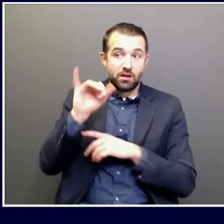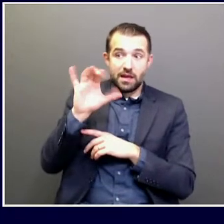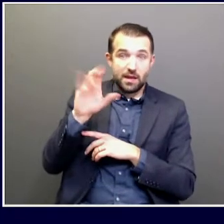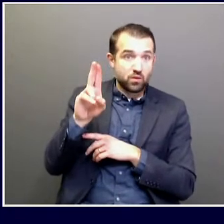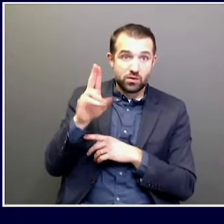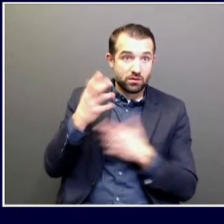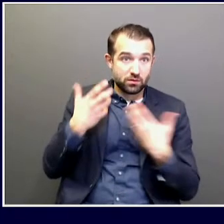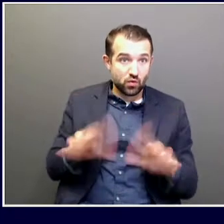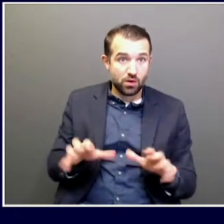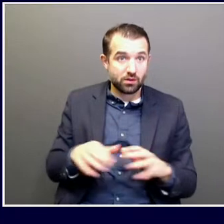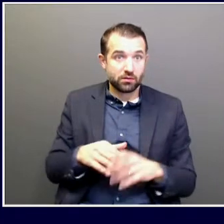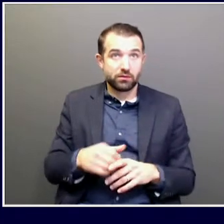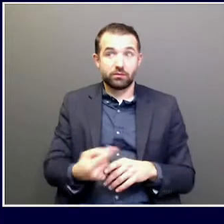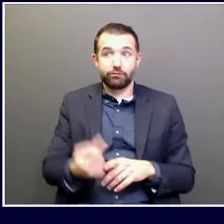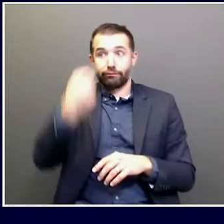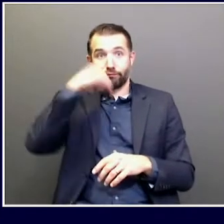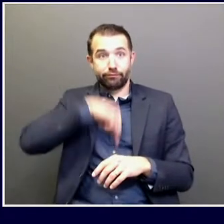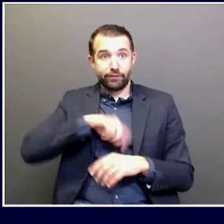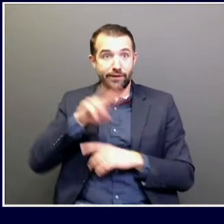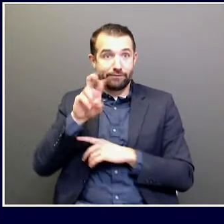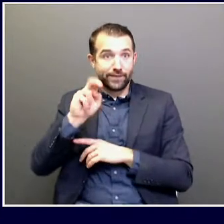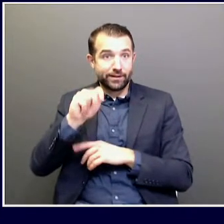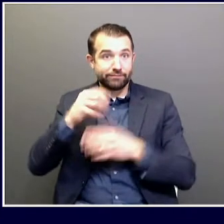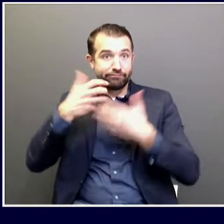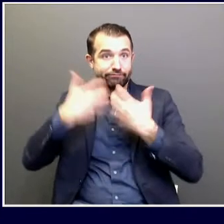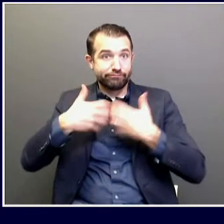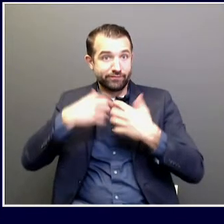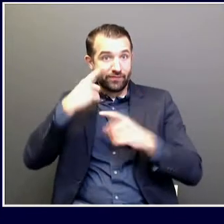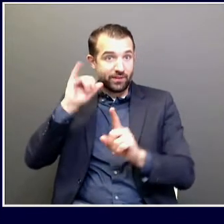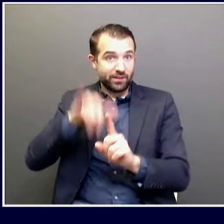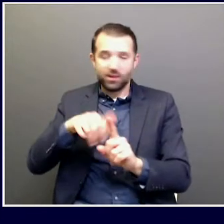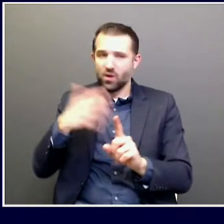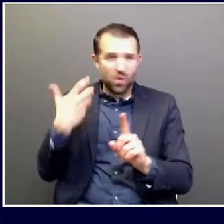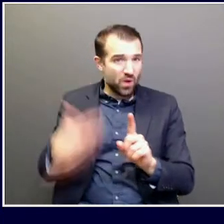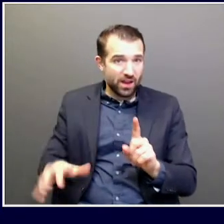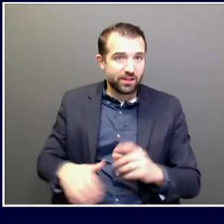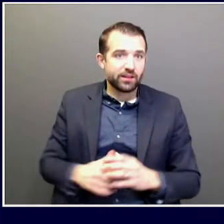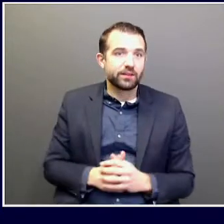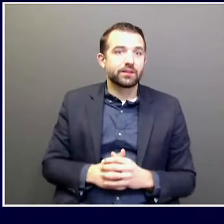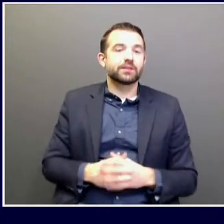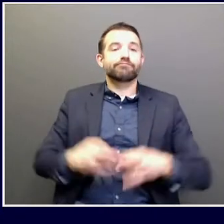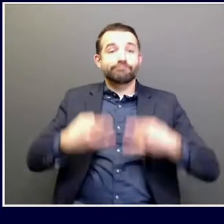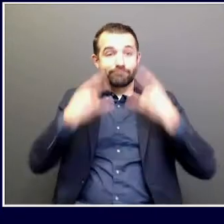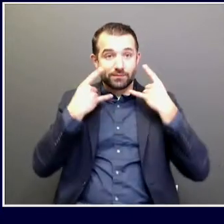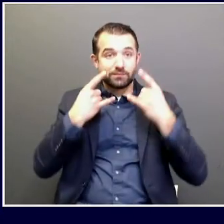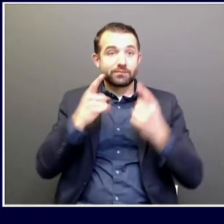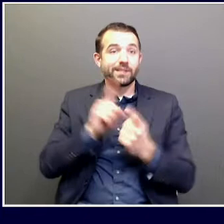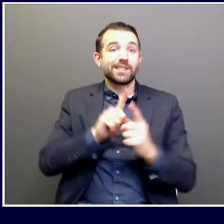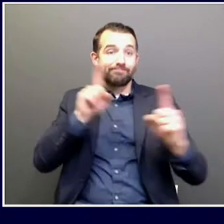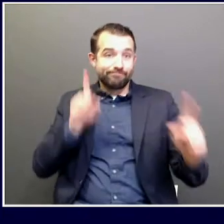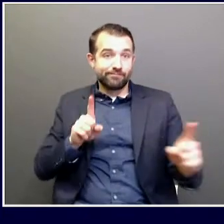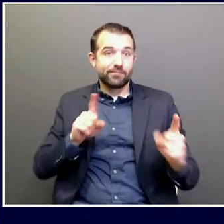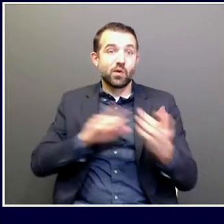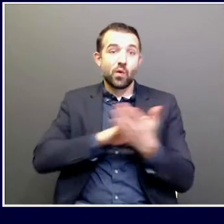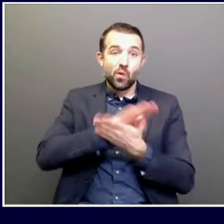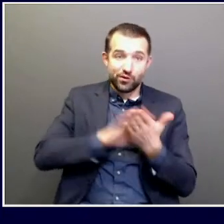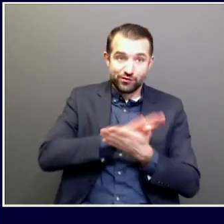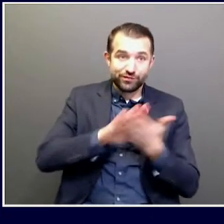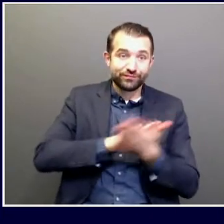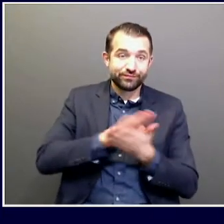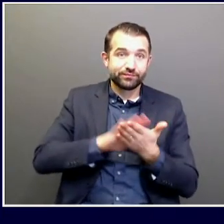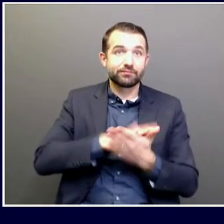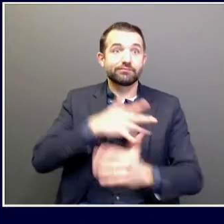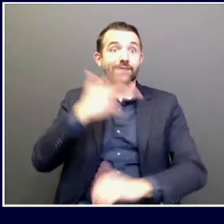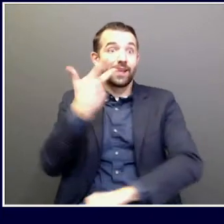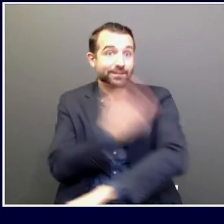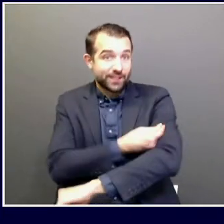and beyond. And I just might add that, what is different now versus then is the vaccine. When we had the state